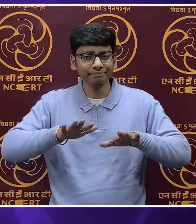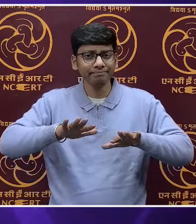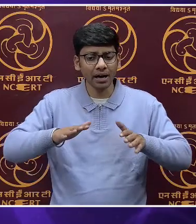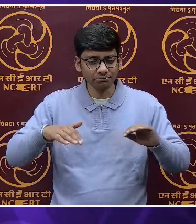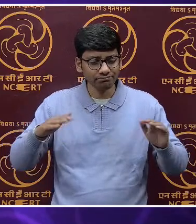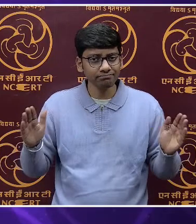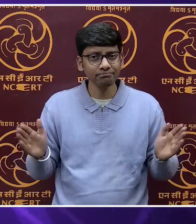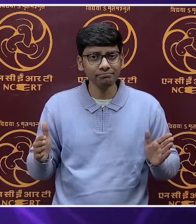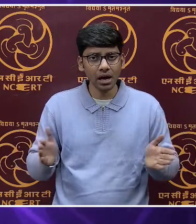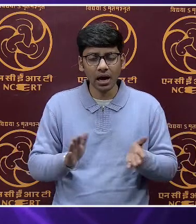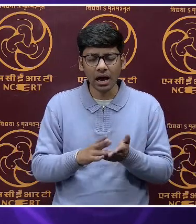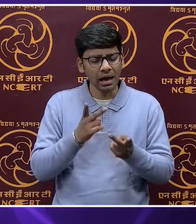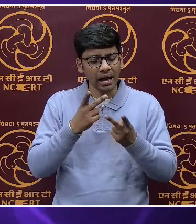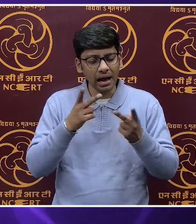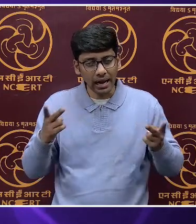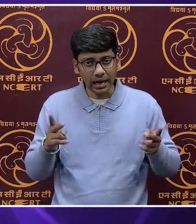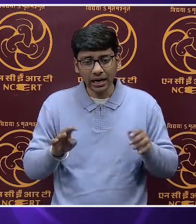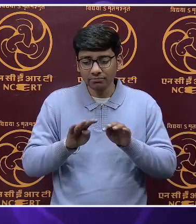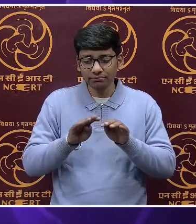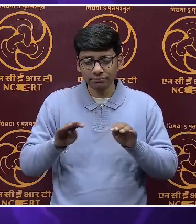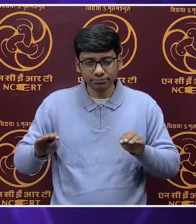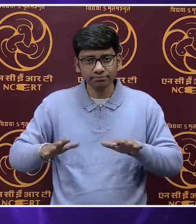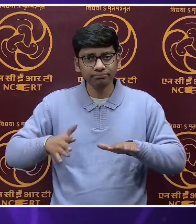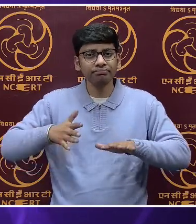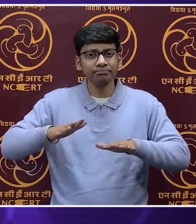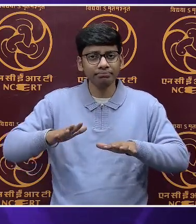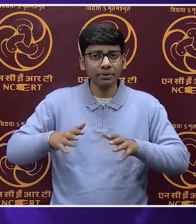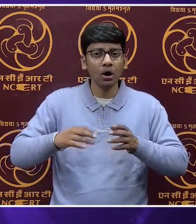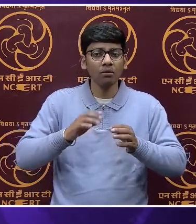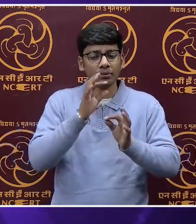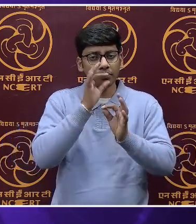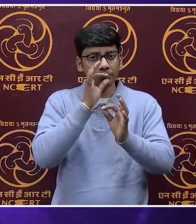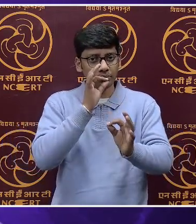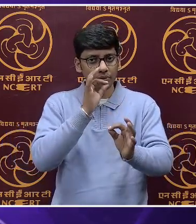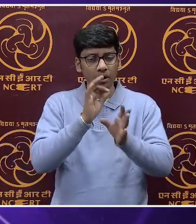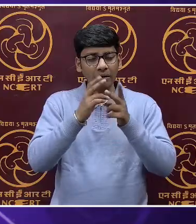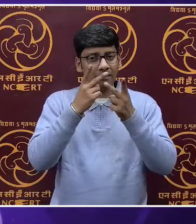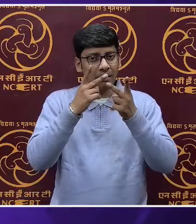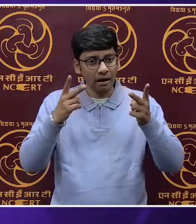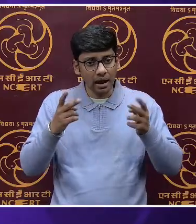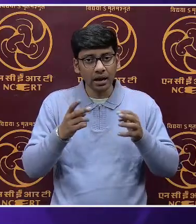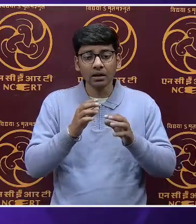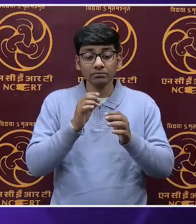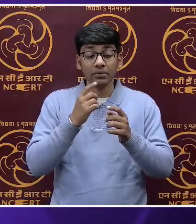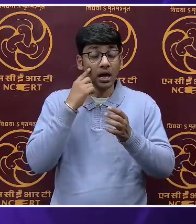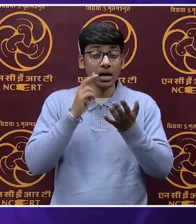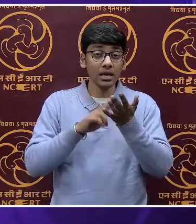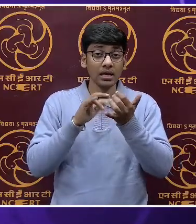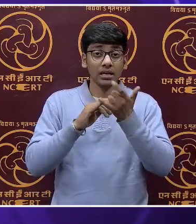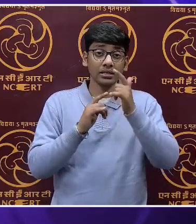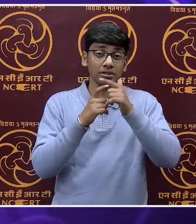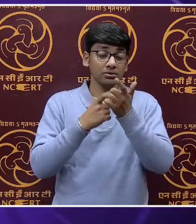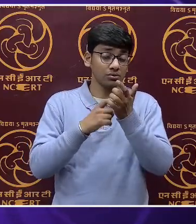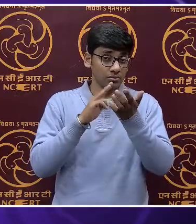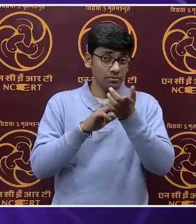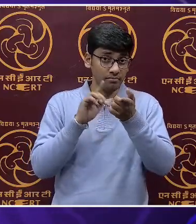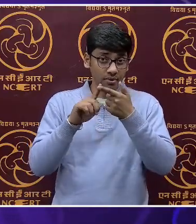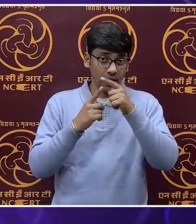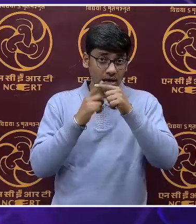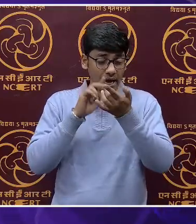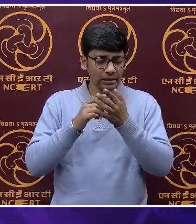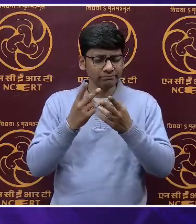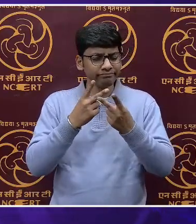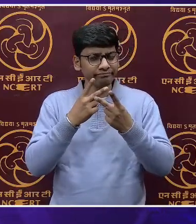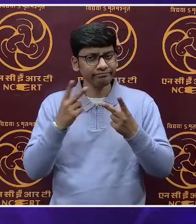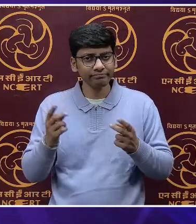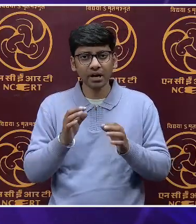the notes. Simultaneously, the person is doing that. Yes. Wow. So that is called a percussionist. And now Evelyn Glennie has become